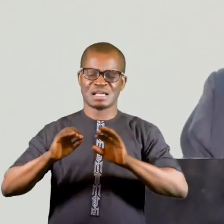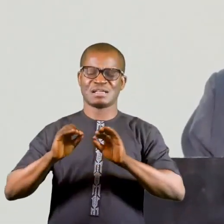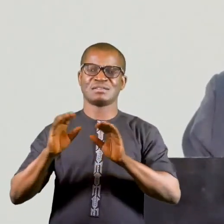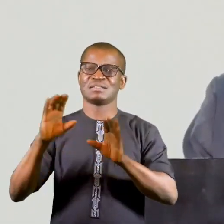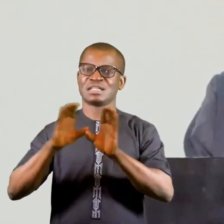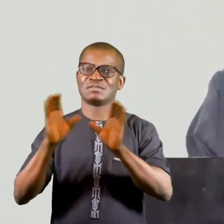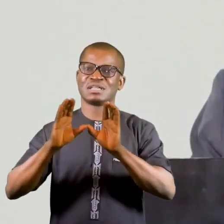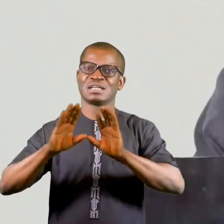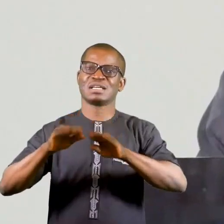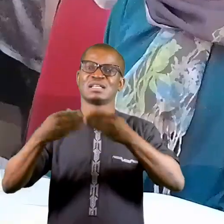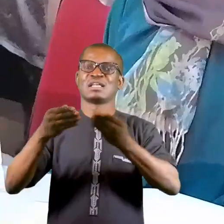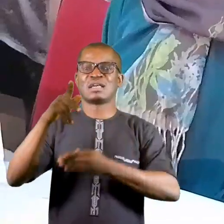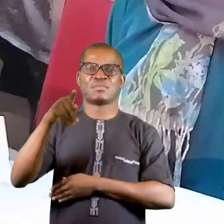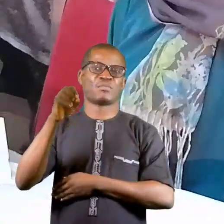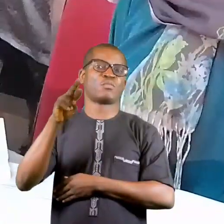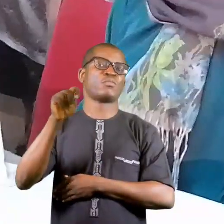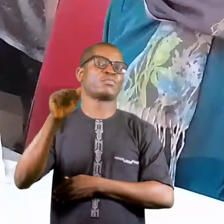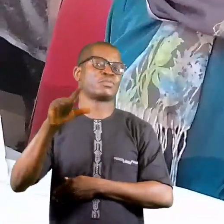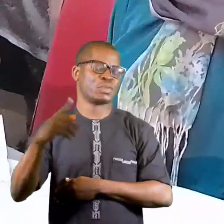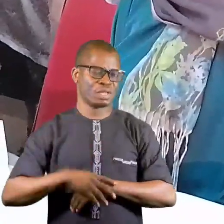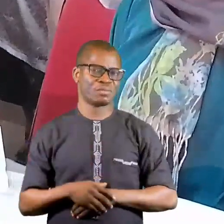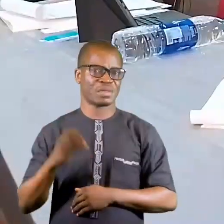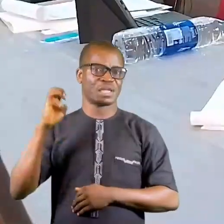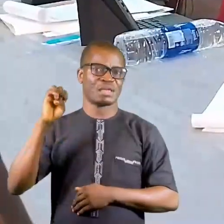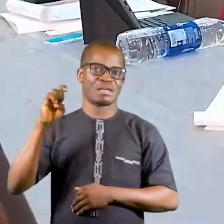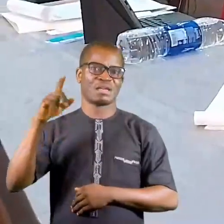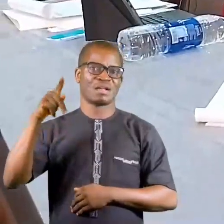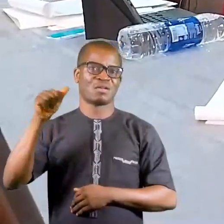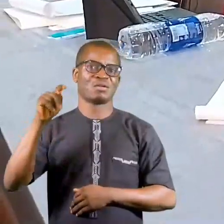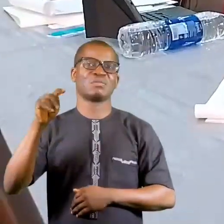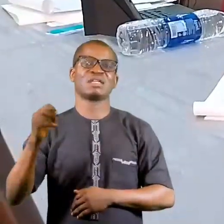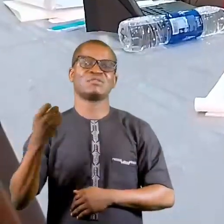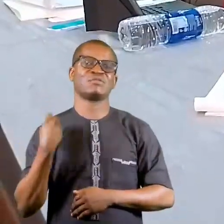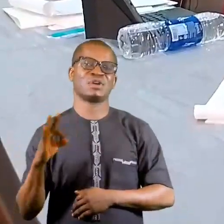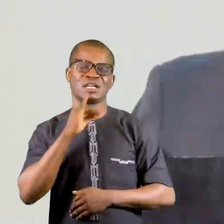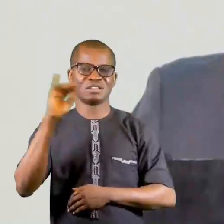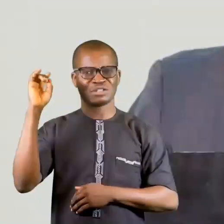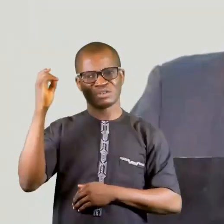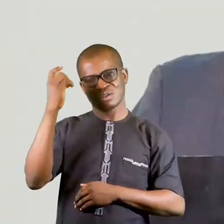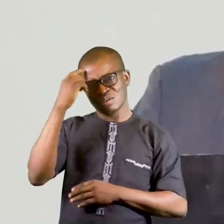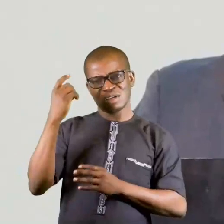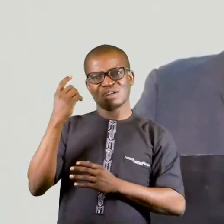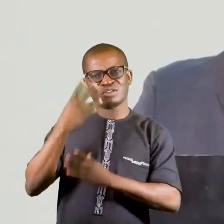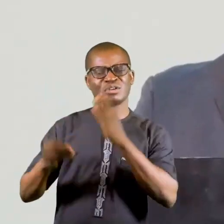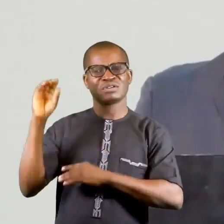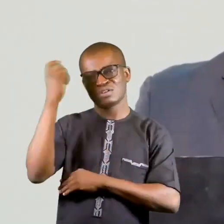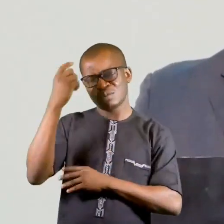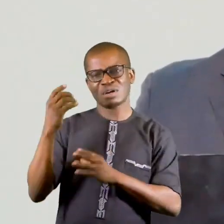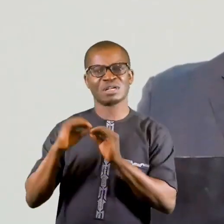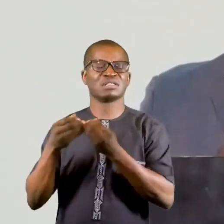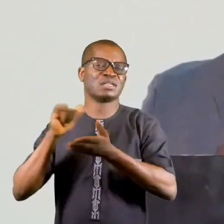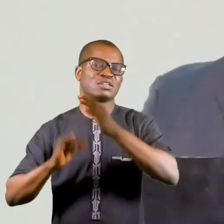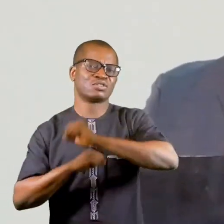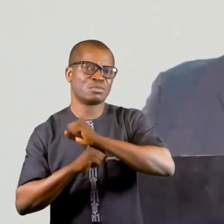Persons Clearance Application Portal. Expertise France is a French non-government organization implementing the European-funded project